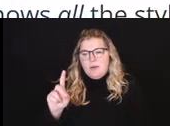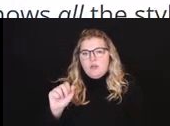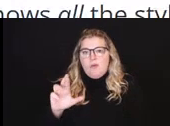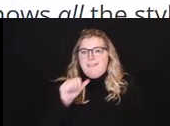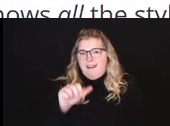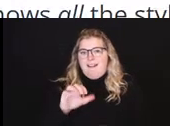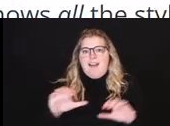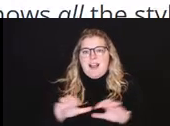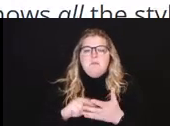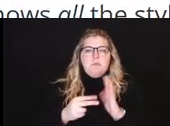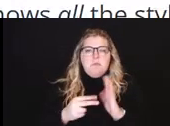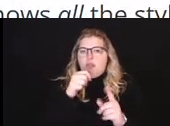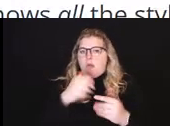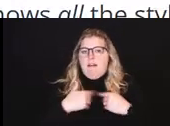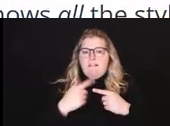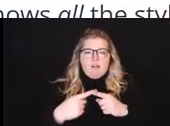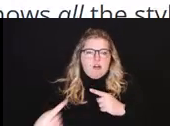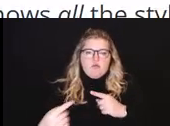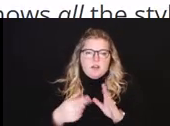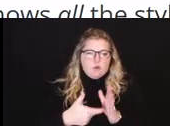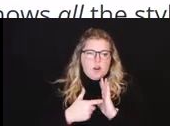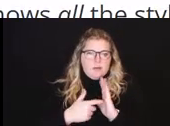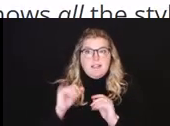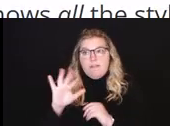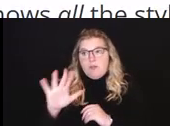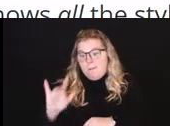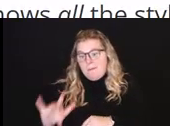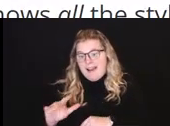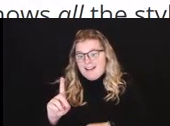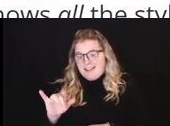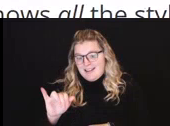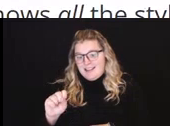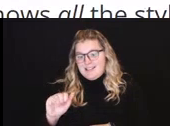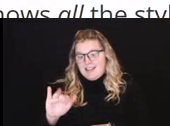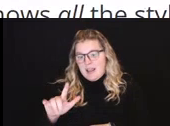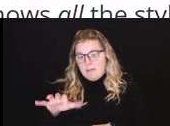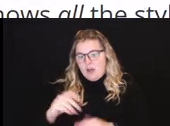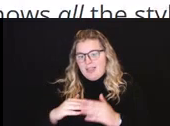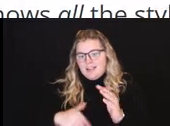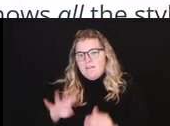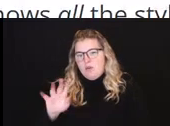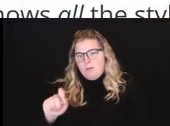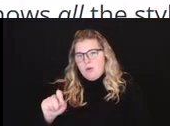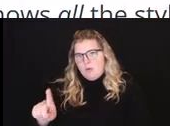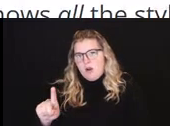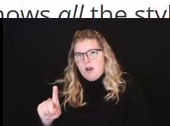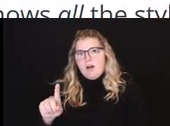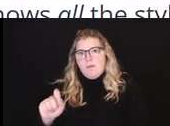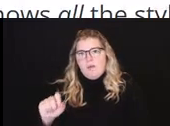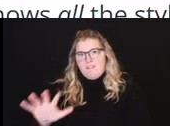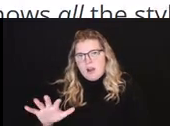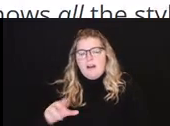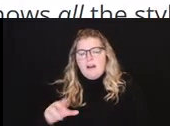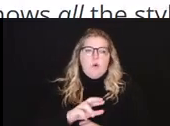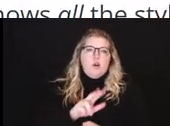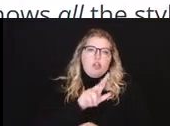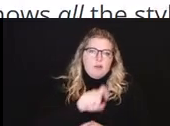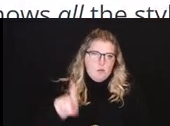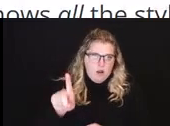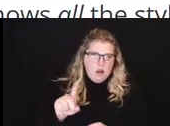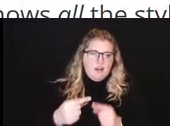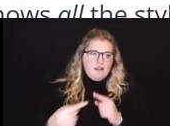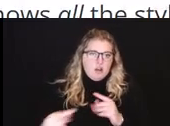requirement. So if you have a button that's disabled and it has less than 4.5-to-1 contrast, or its border has less than 3-to-1 contrast, that would